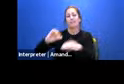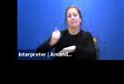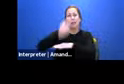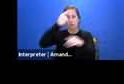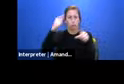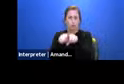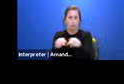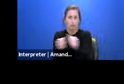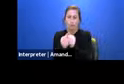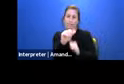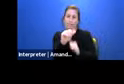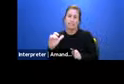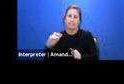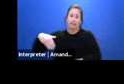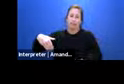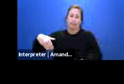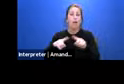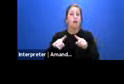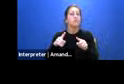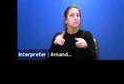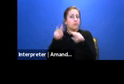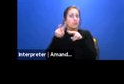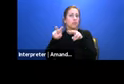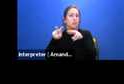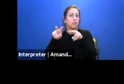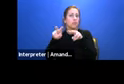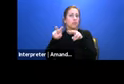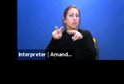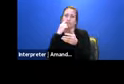is something that we're looking to expand into.